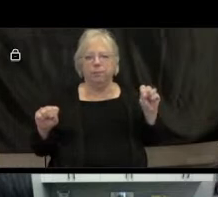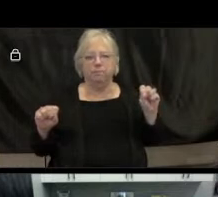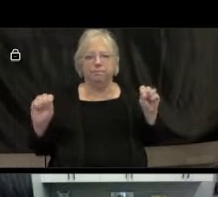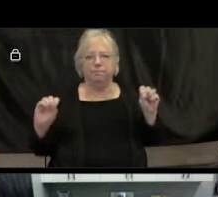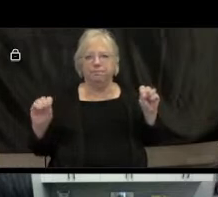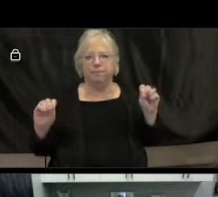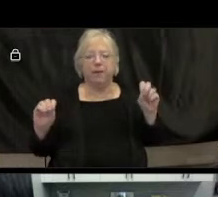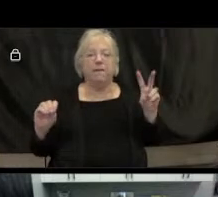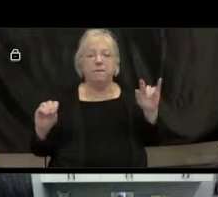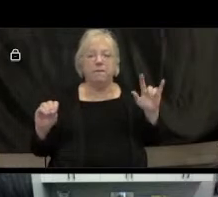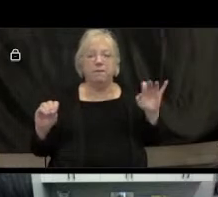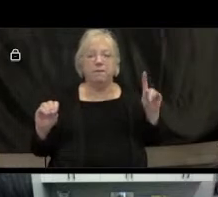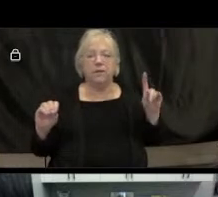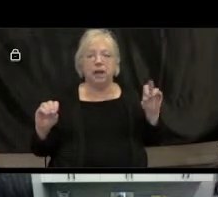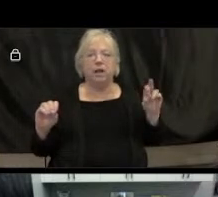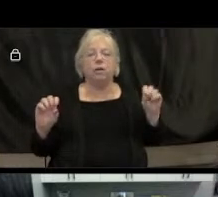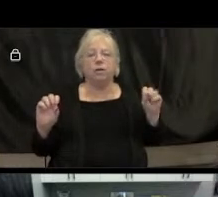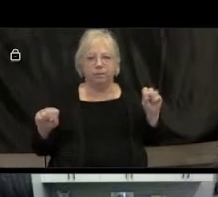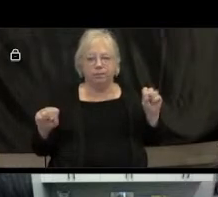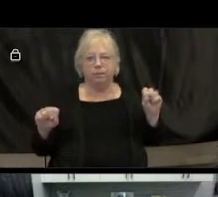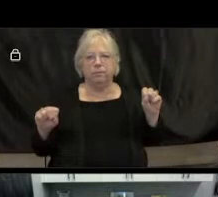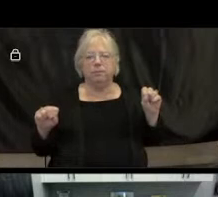Vickers, Yes.